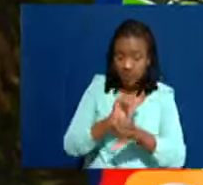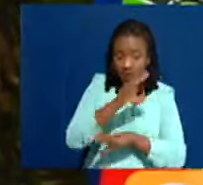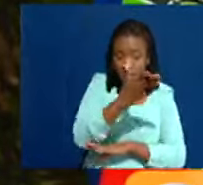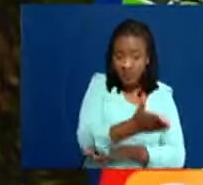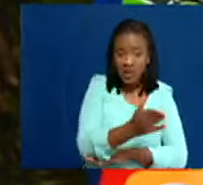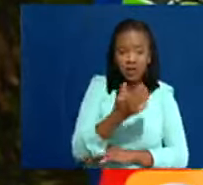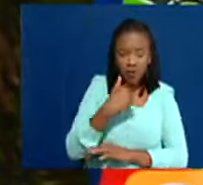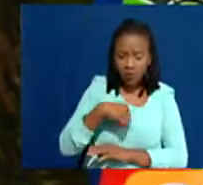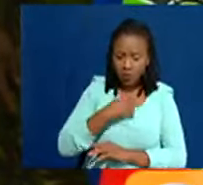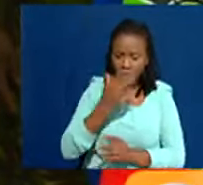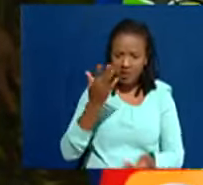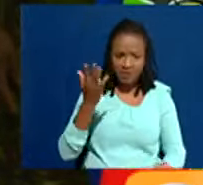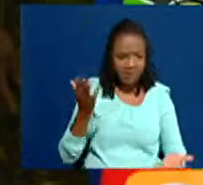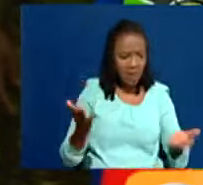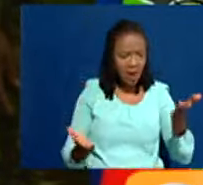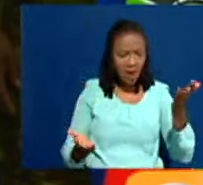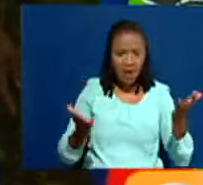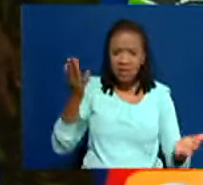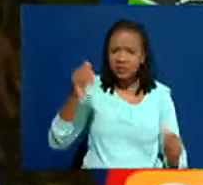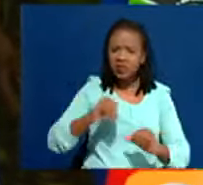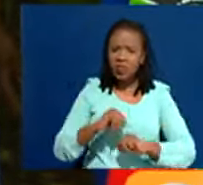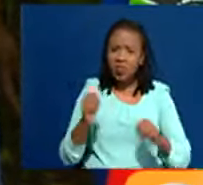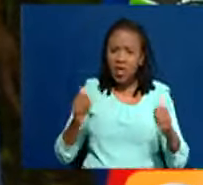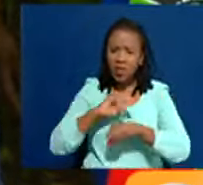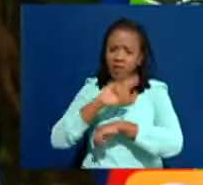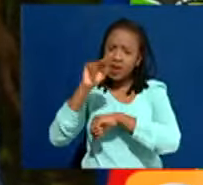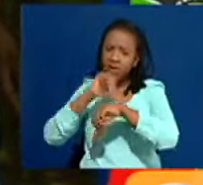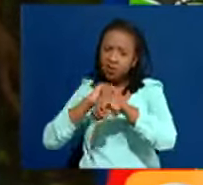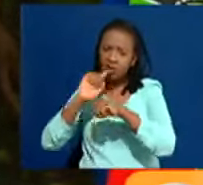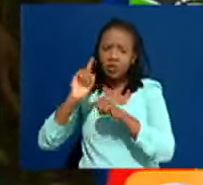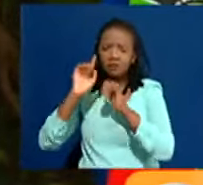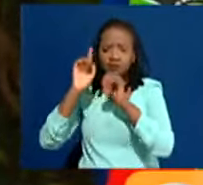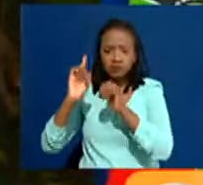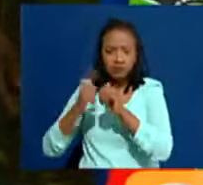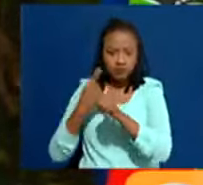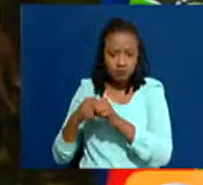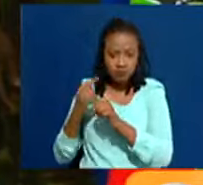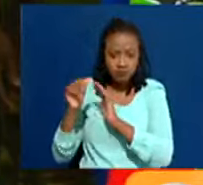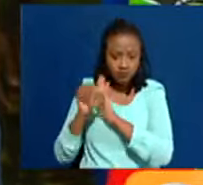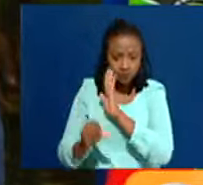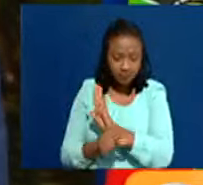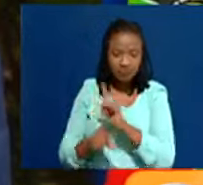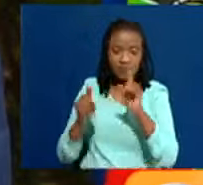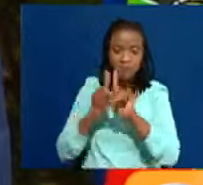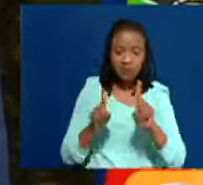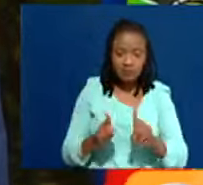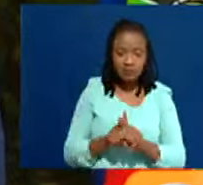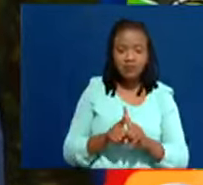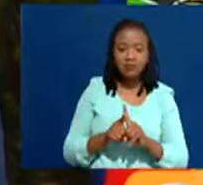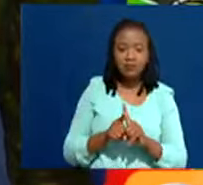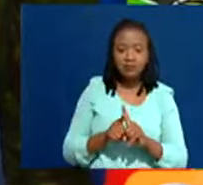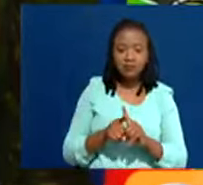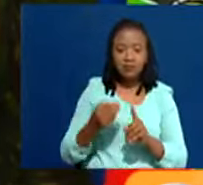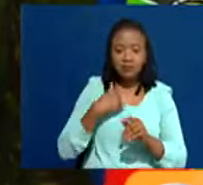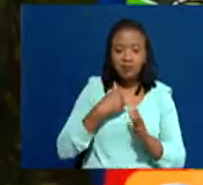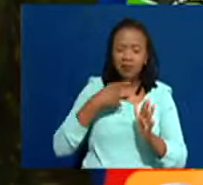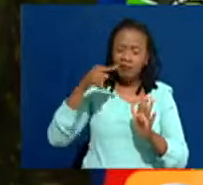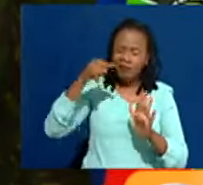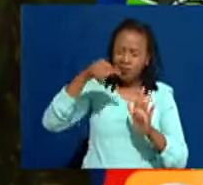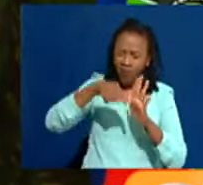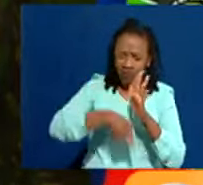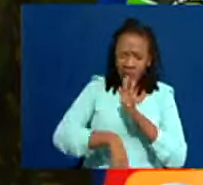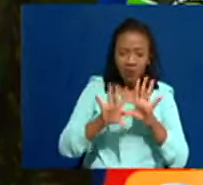careful balance of our national security priorities and capabilities, aided by a comprehensive